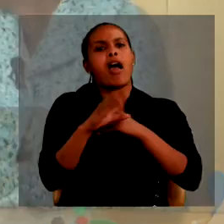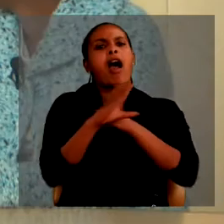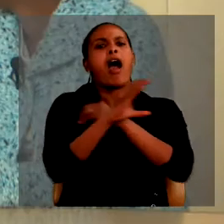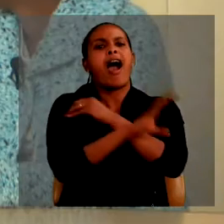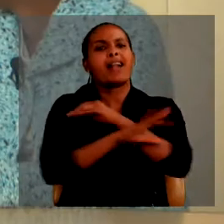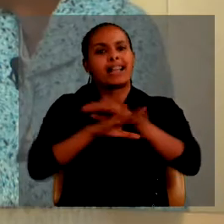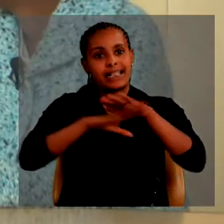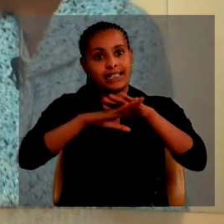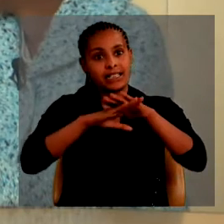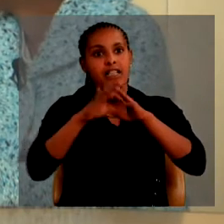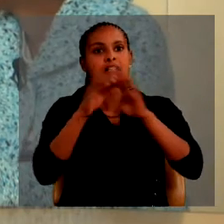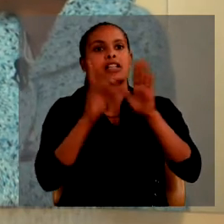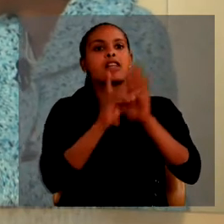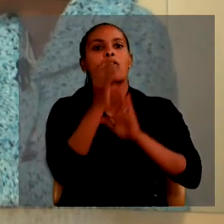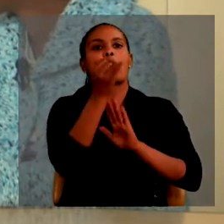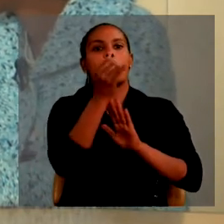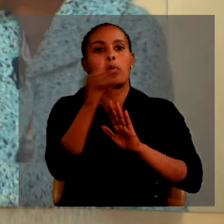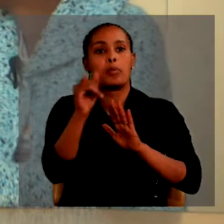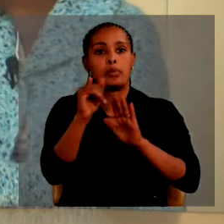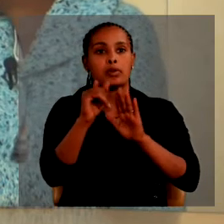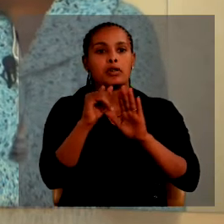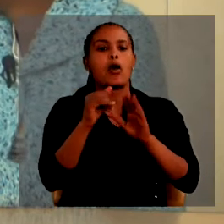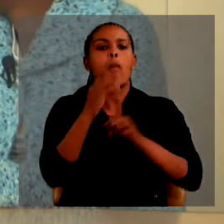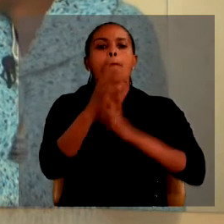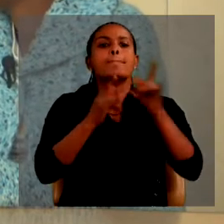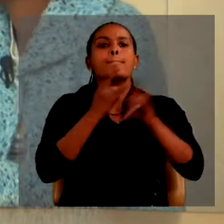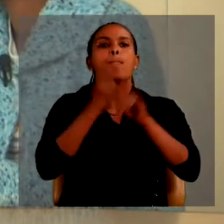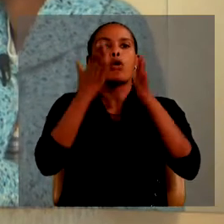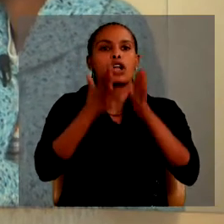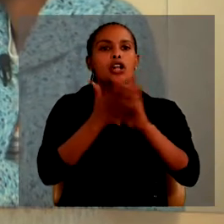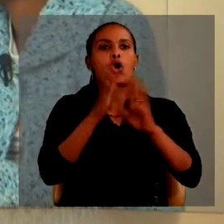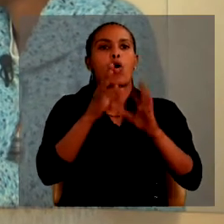underdeveloped. But in the modern world,